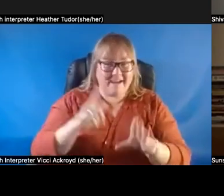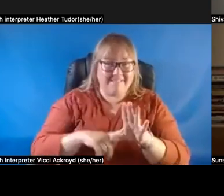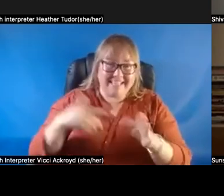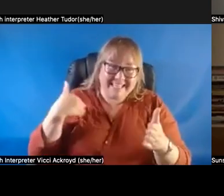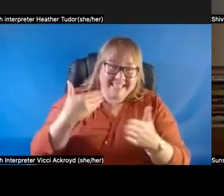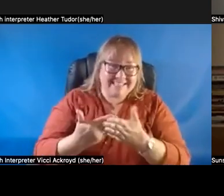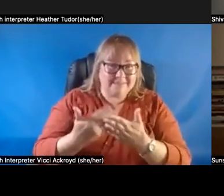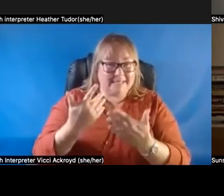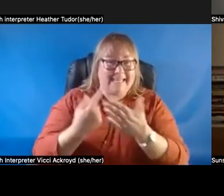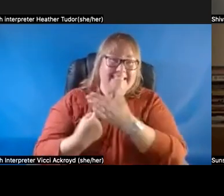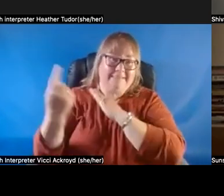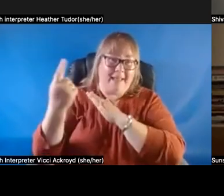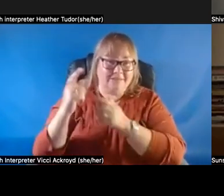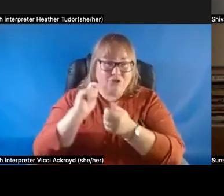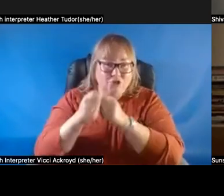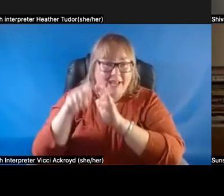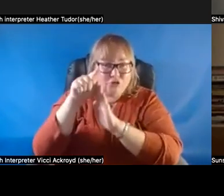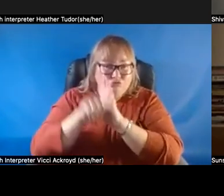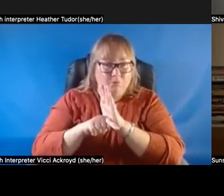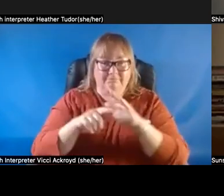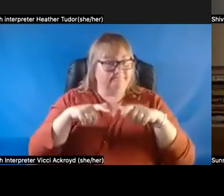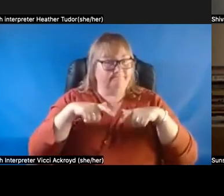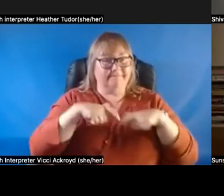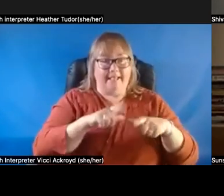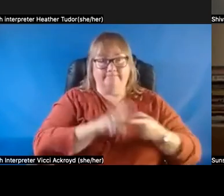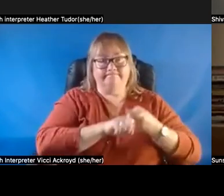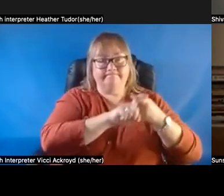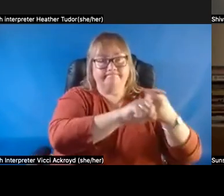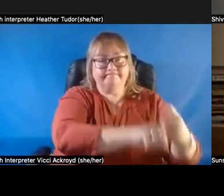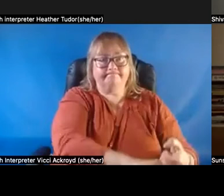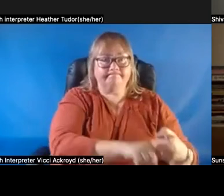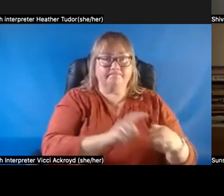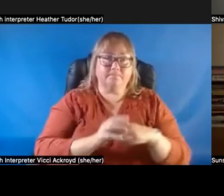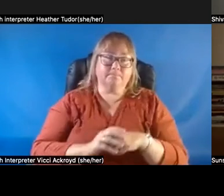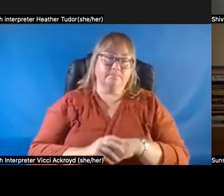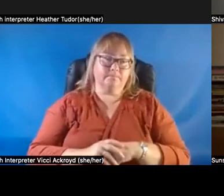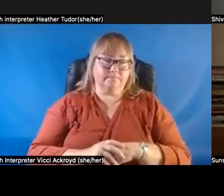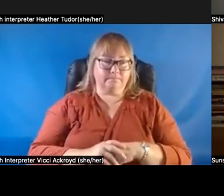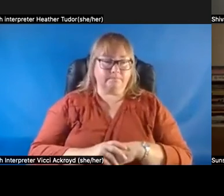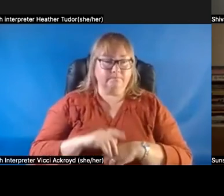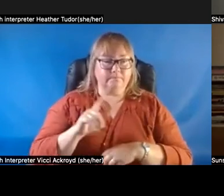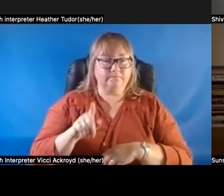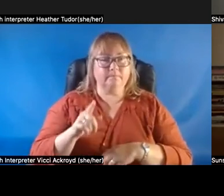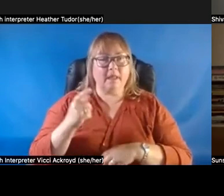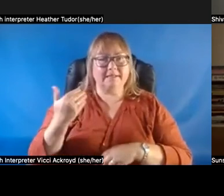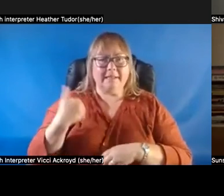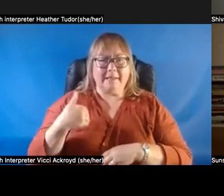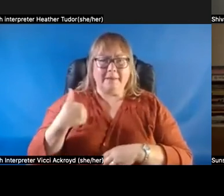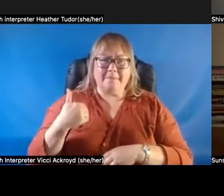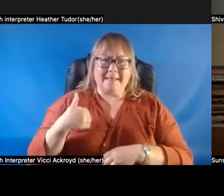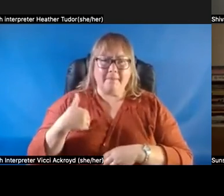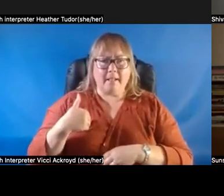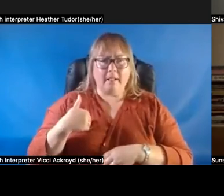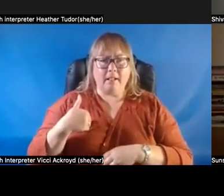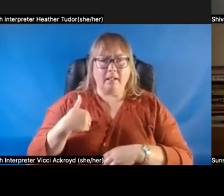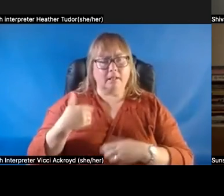independence. And yeah, I think as well is that I think people are now becoming to like more like